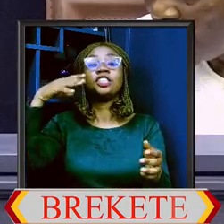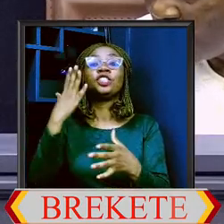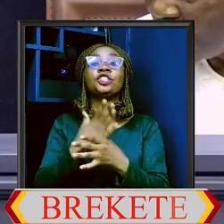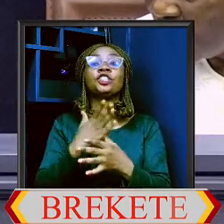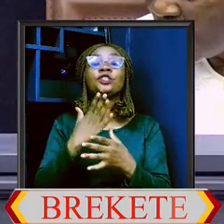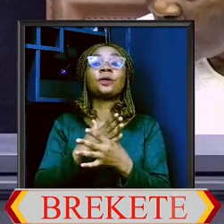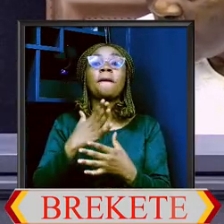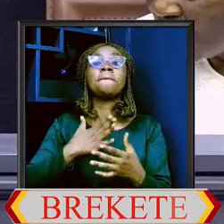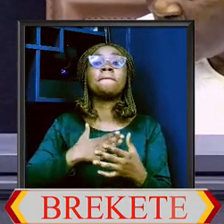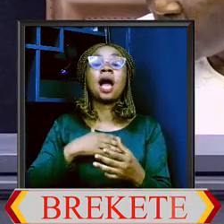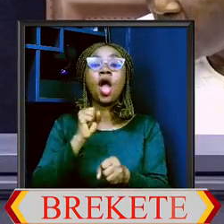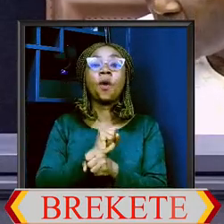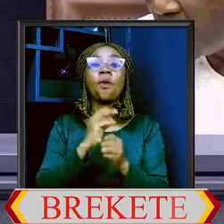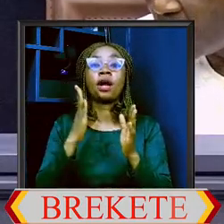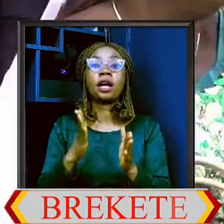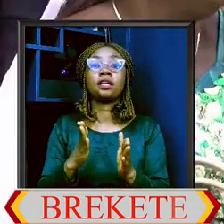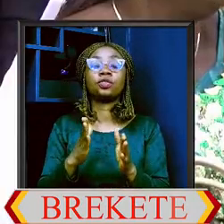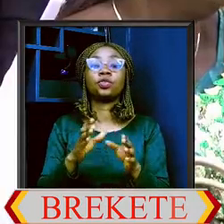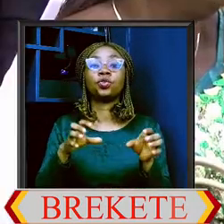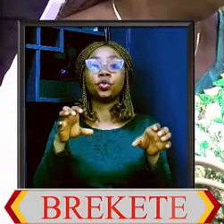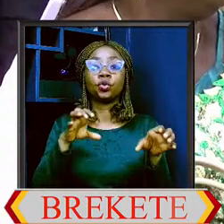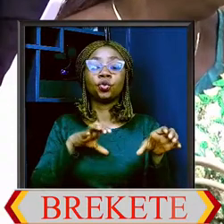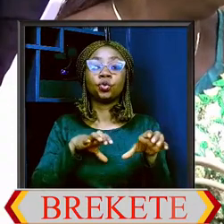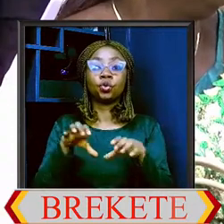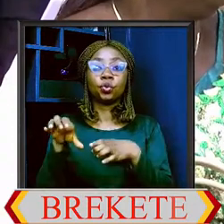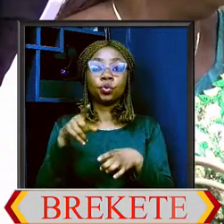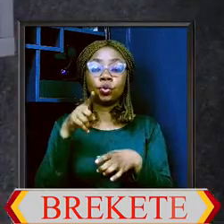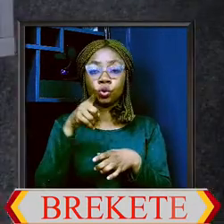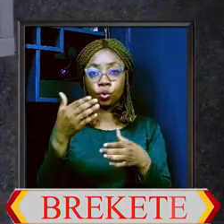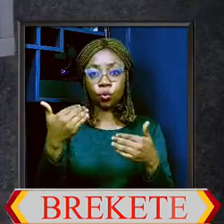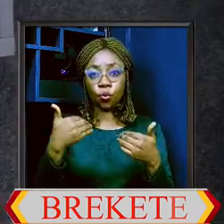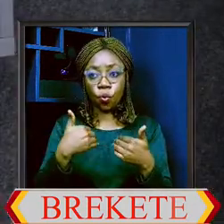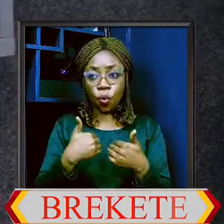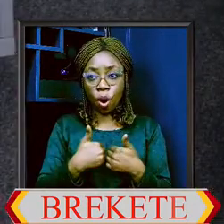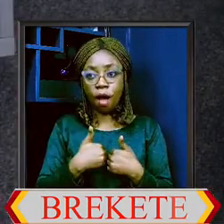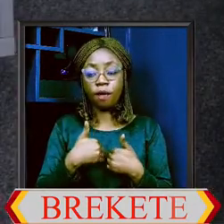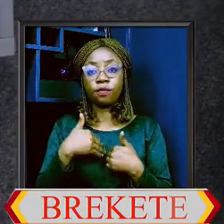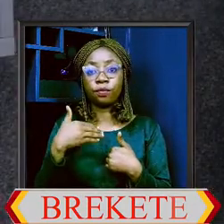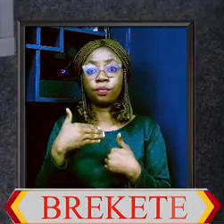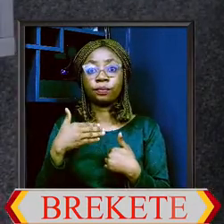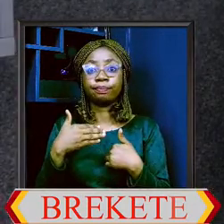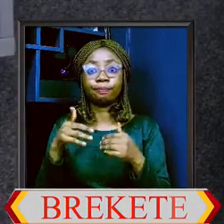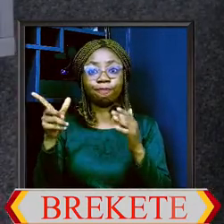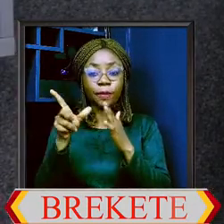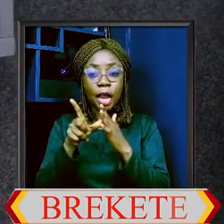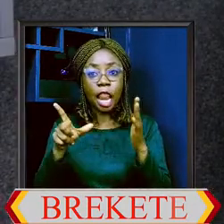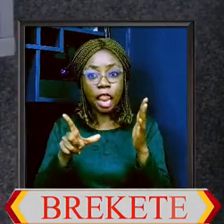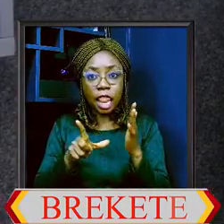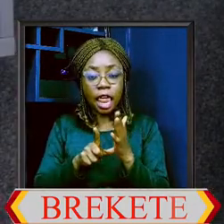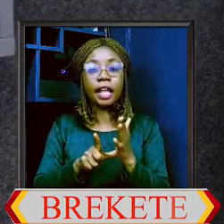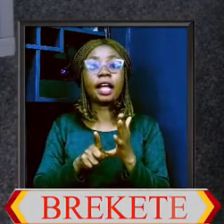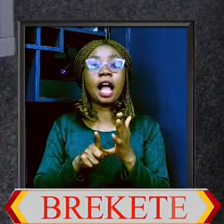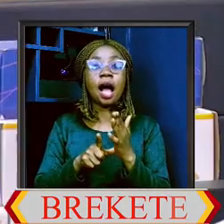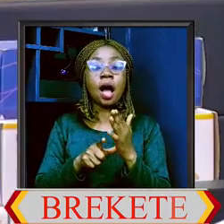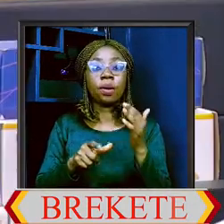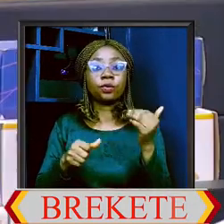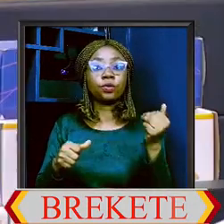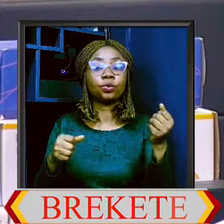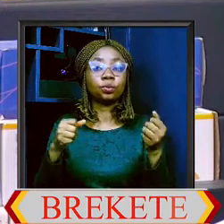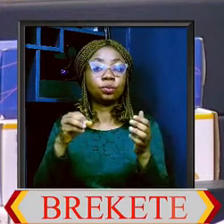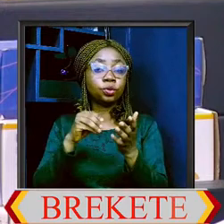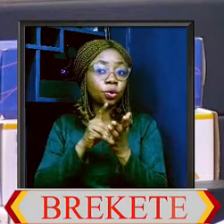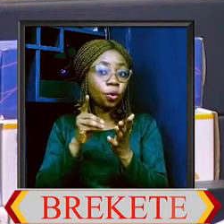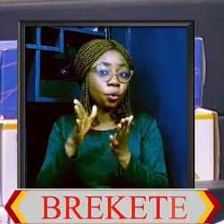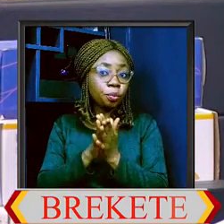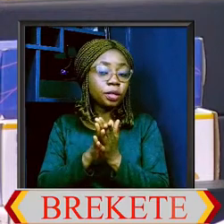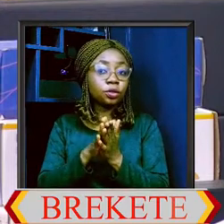waste lot of materials you get you get you get legitimate documents yeah you get